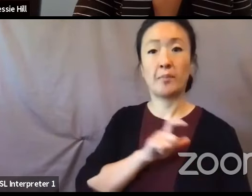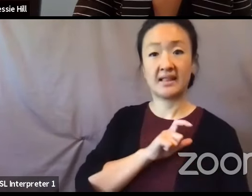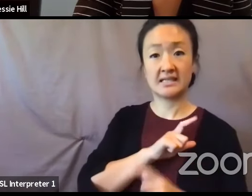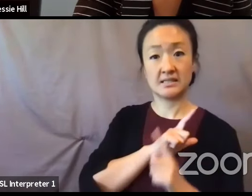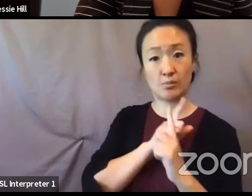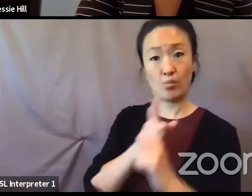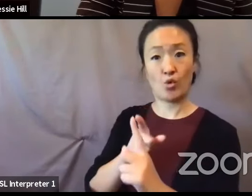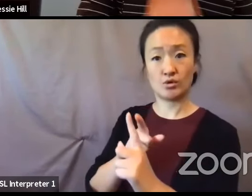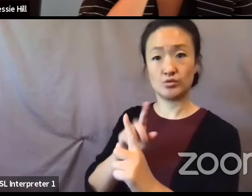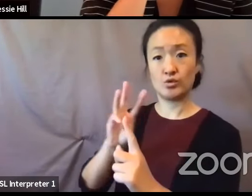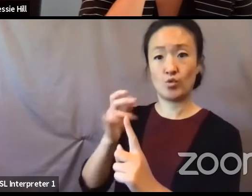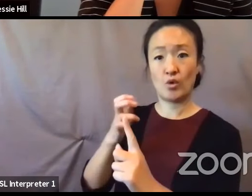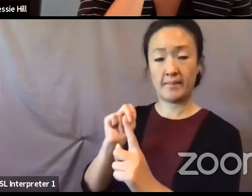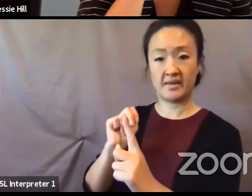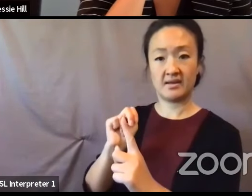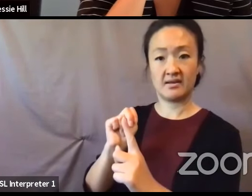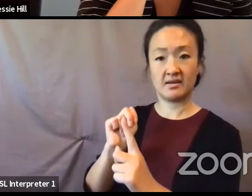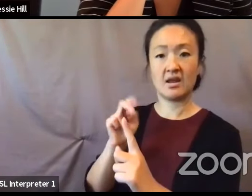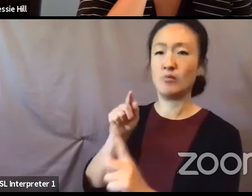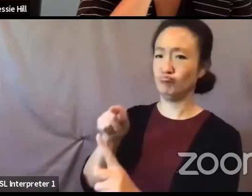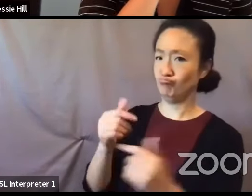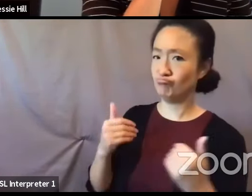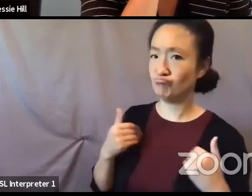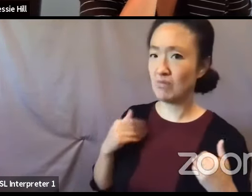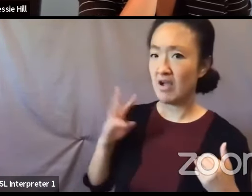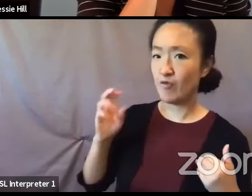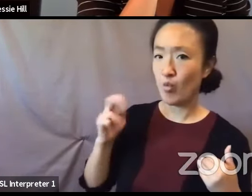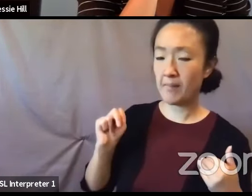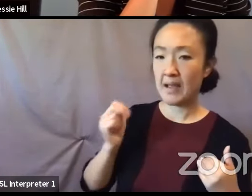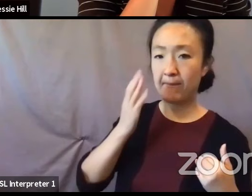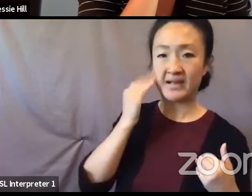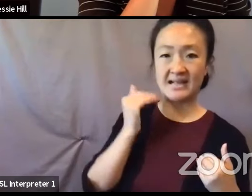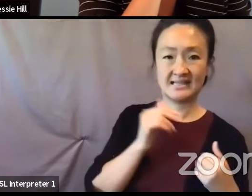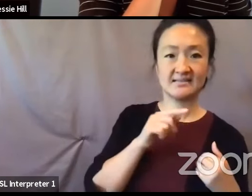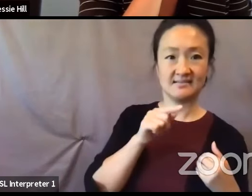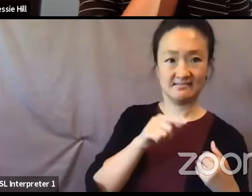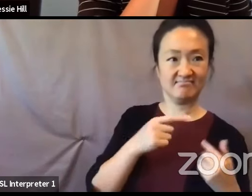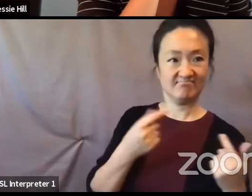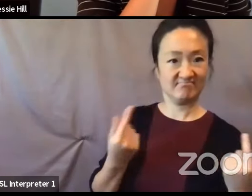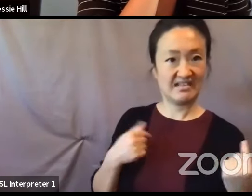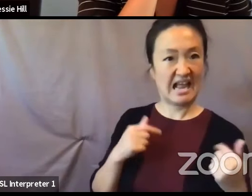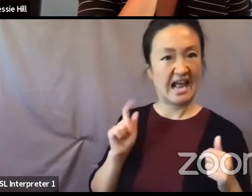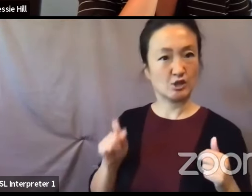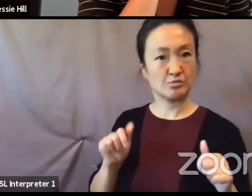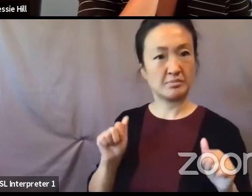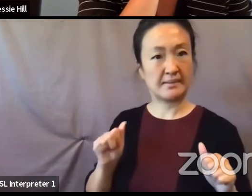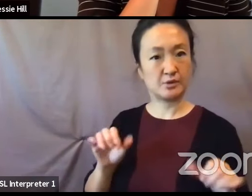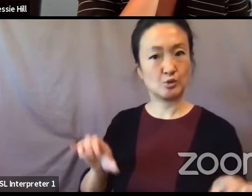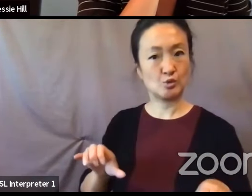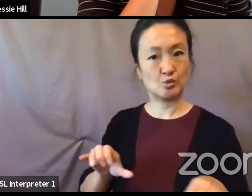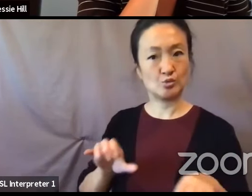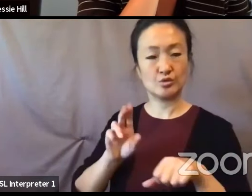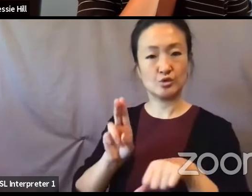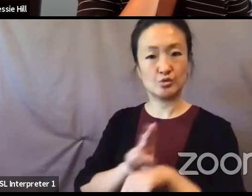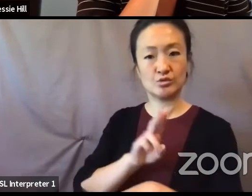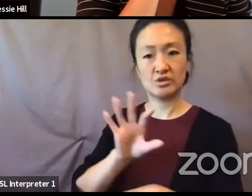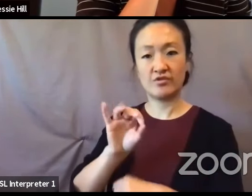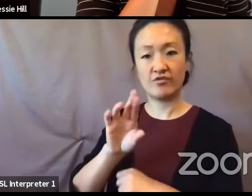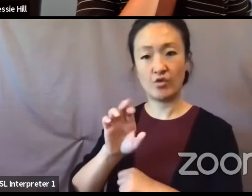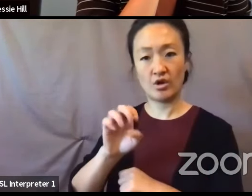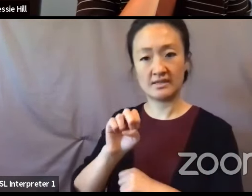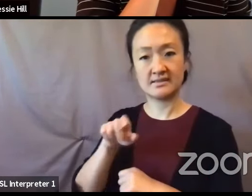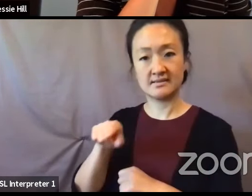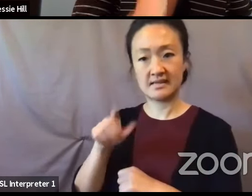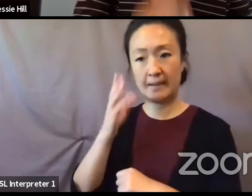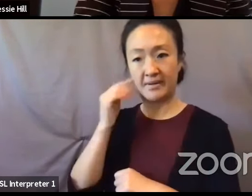a justification for the use of force. So I hope just by noting those two facts, people already can see there's a potential conflict